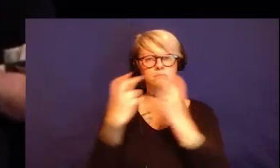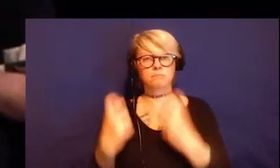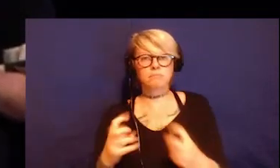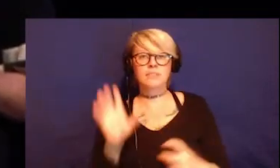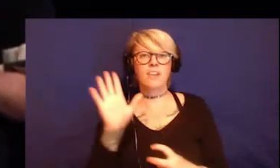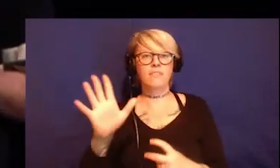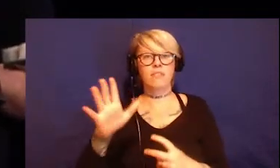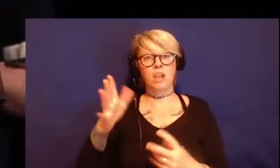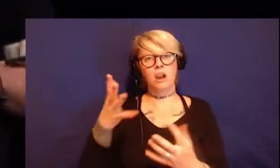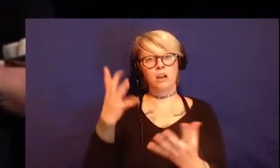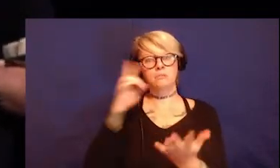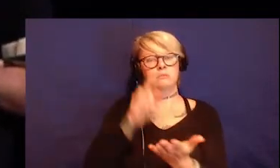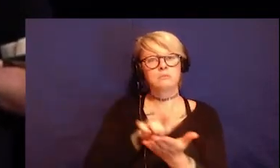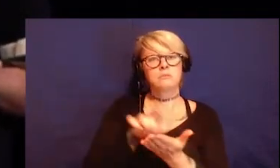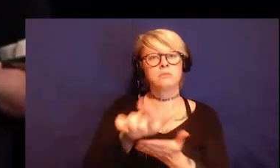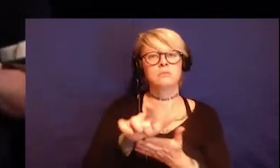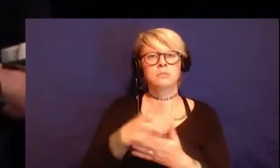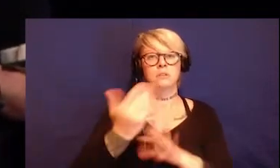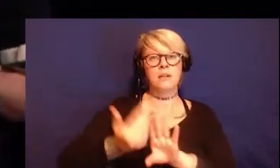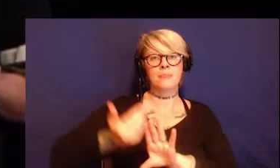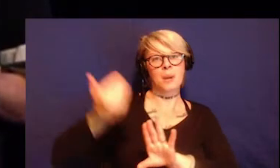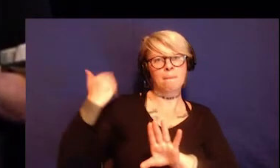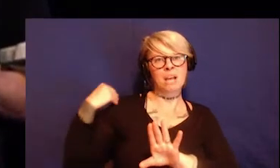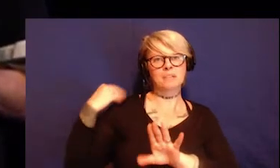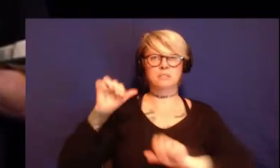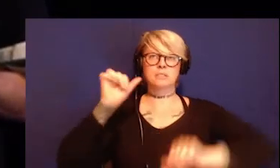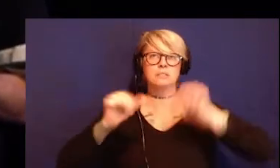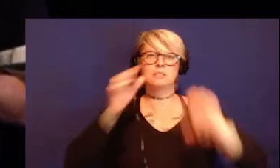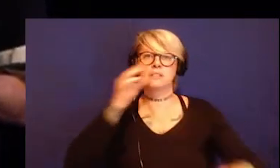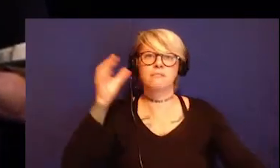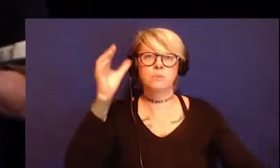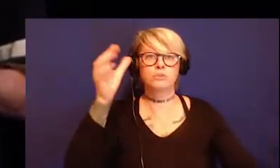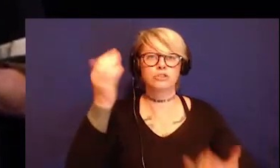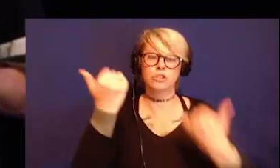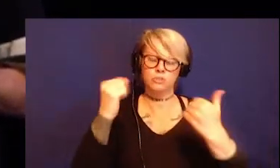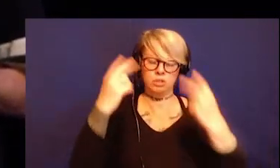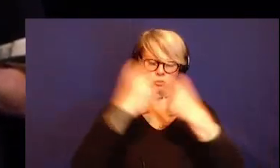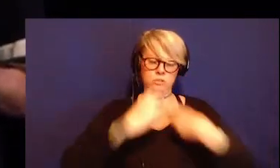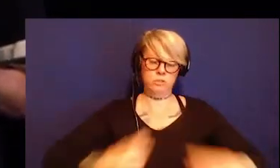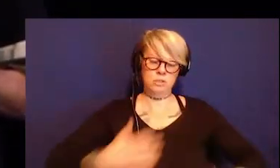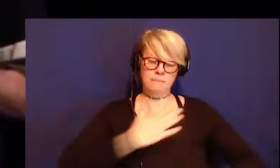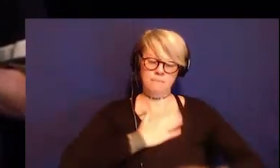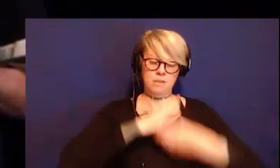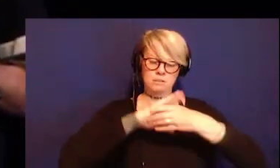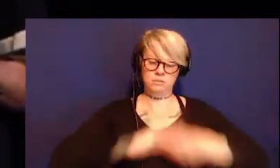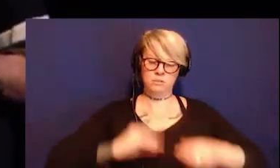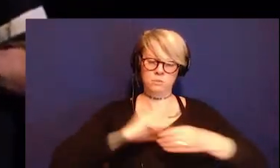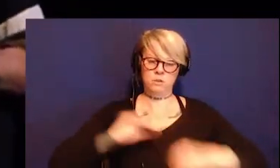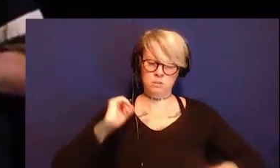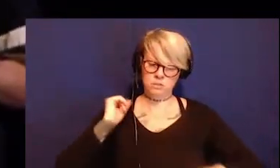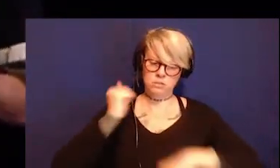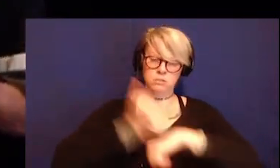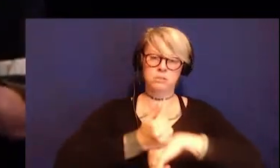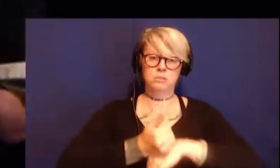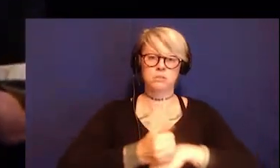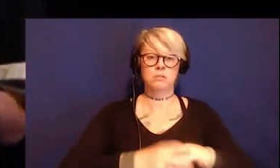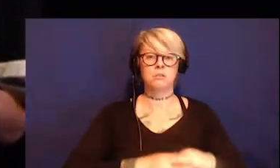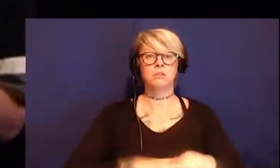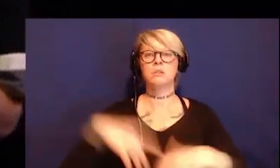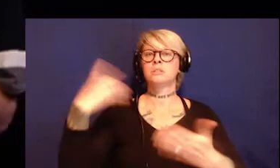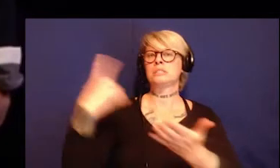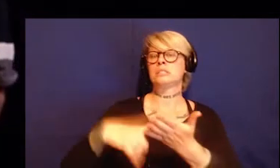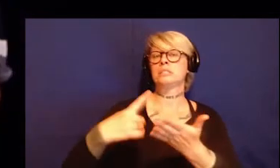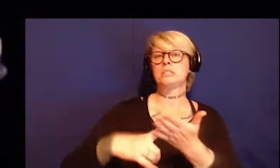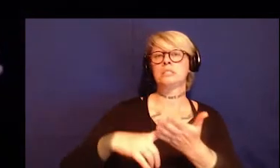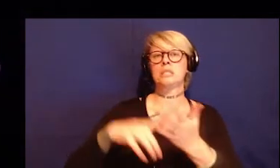and uncertain future in an attempt to gain agency over their stories and legacies. Incorporating tapestry, music, movement,